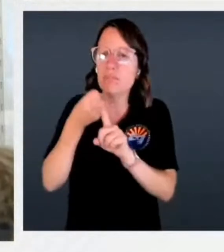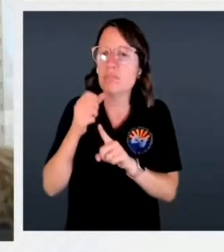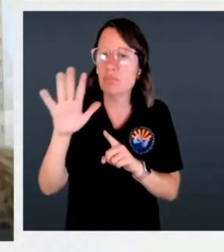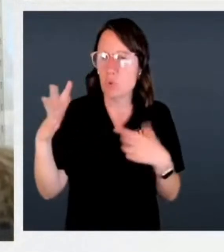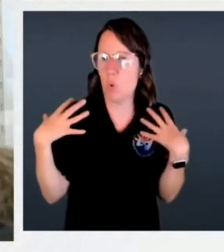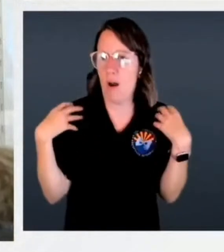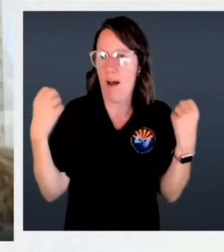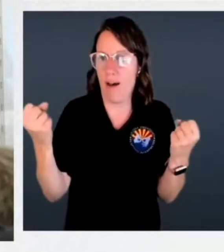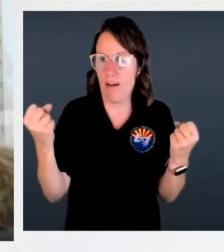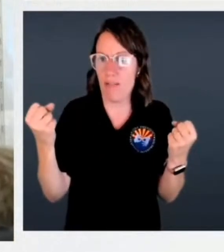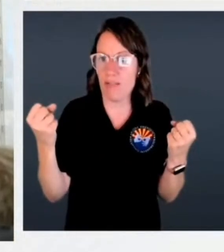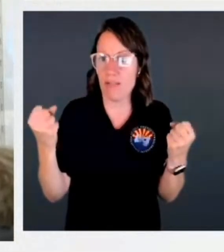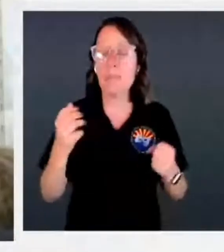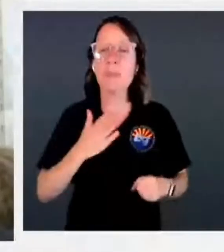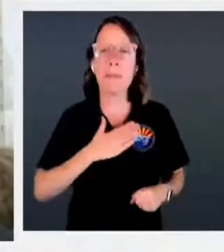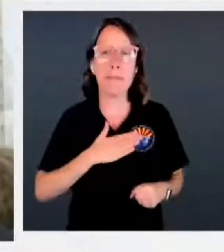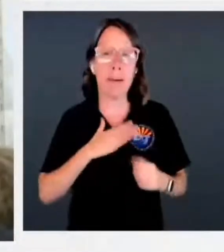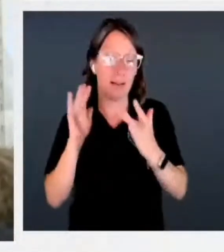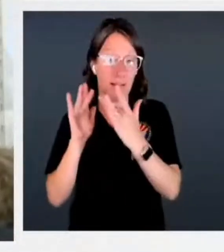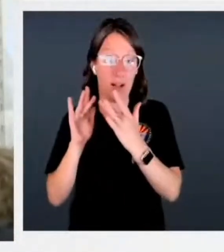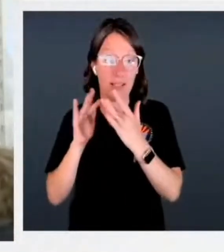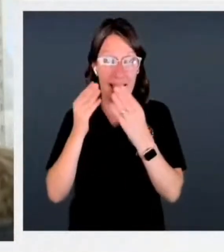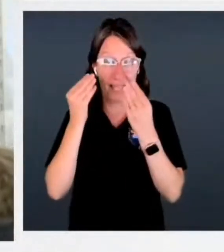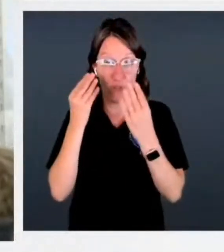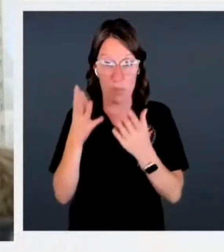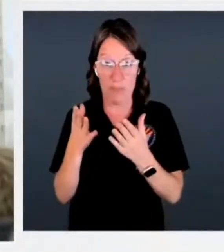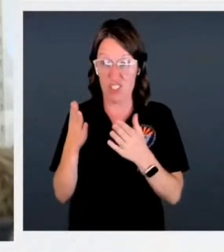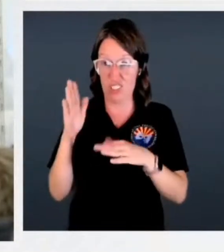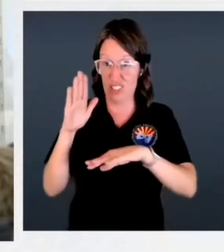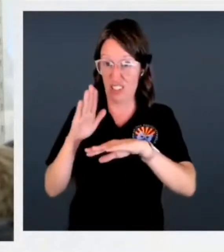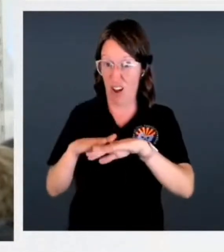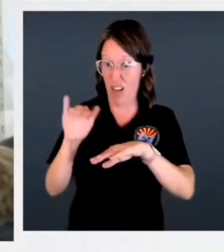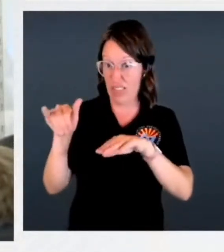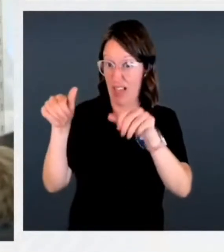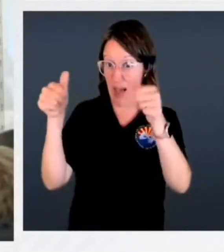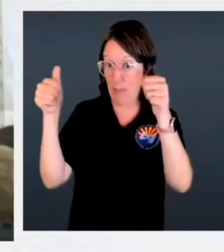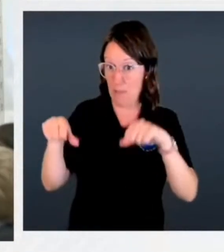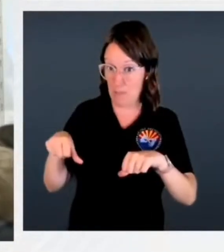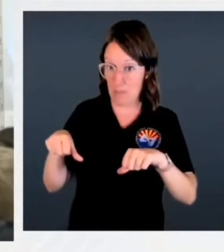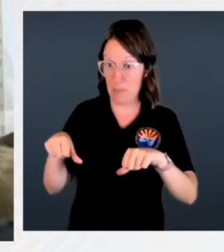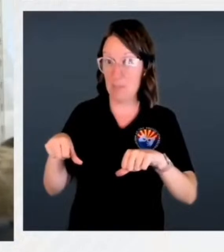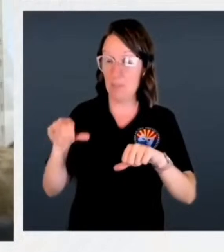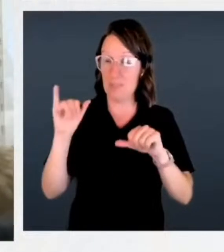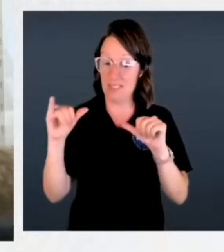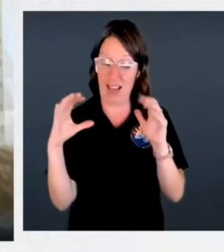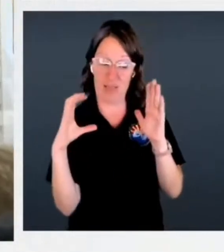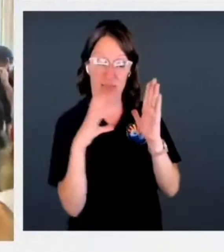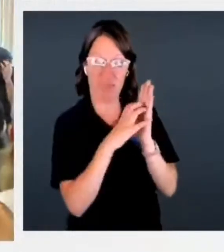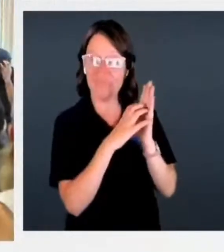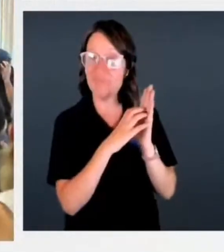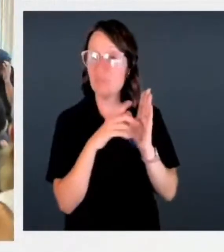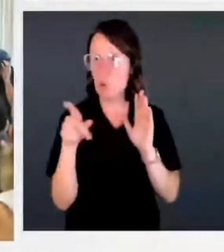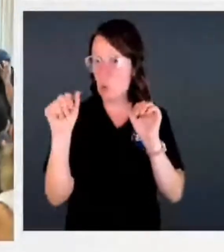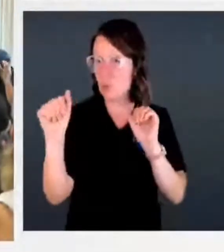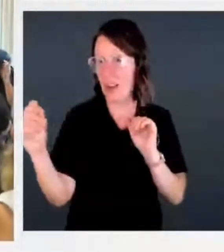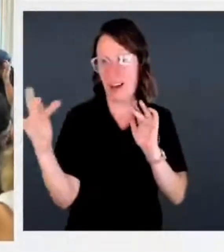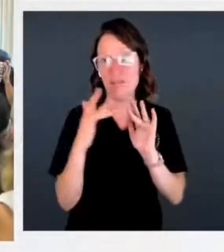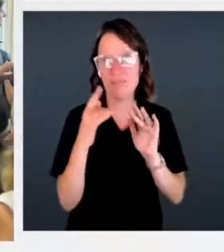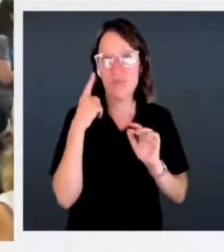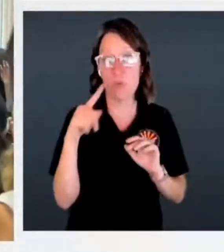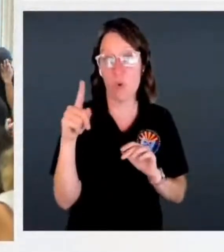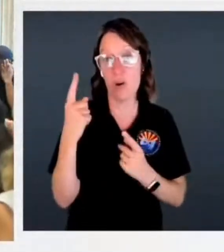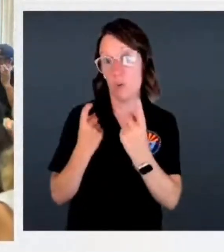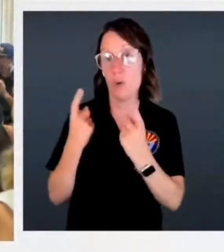on the Outlook. Like I said, it gets updated every day. If you ever have any questions, please get in touch. Thank you.